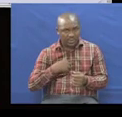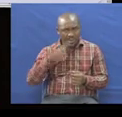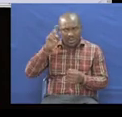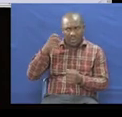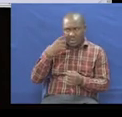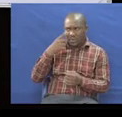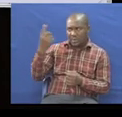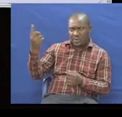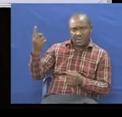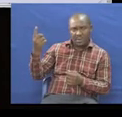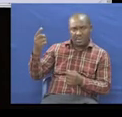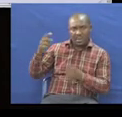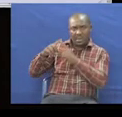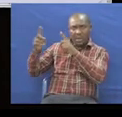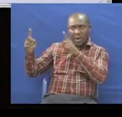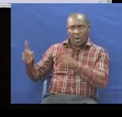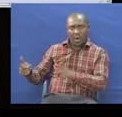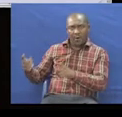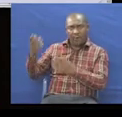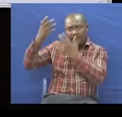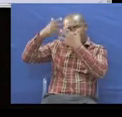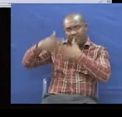what do you see on the clock face there?